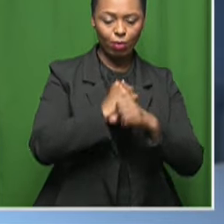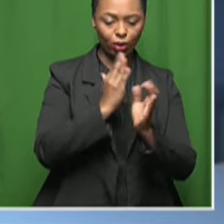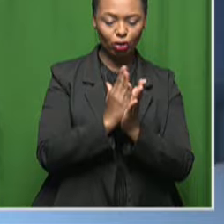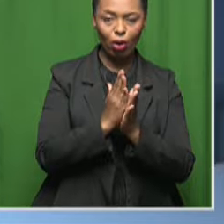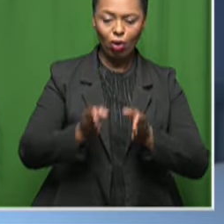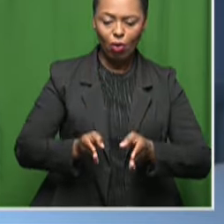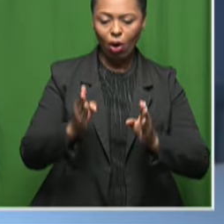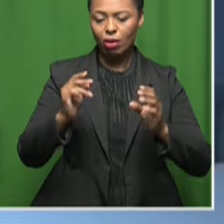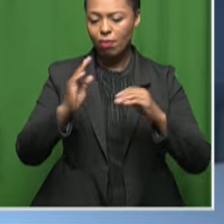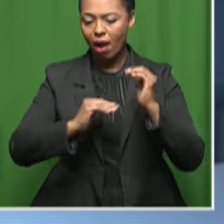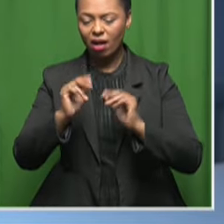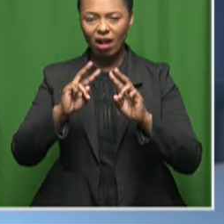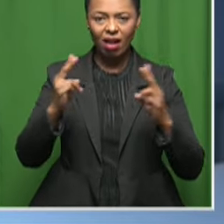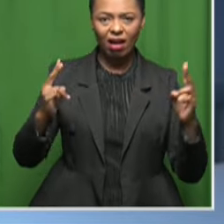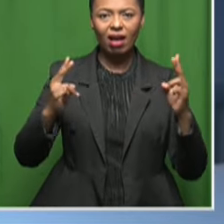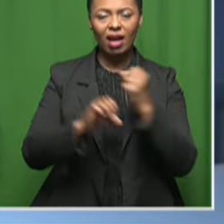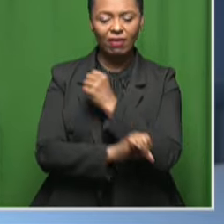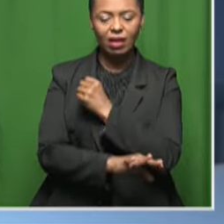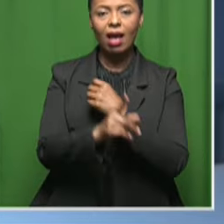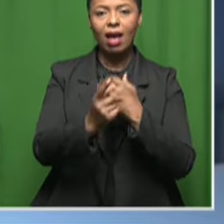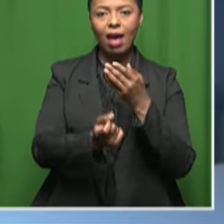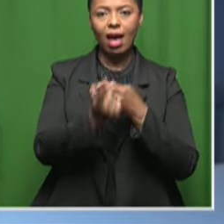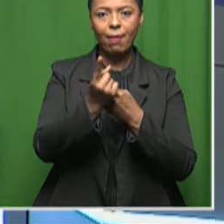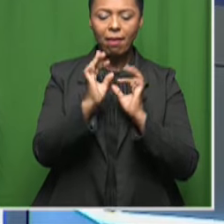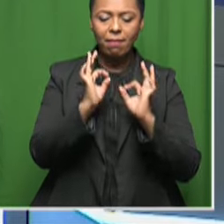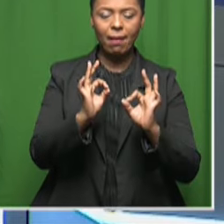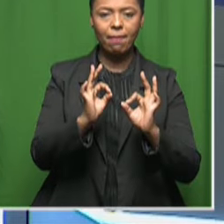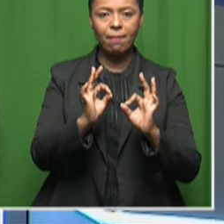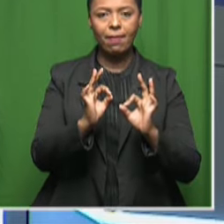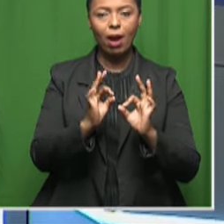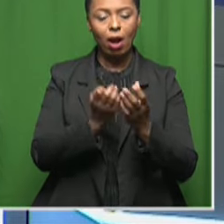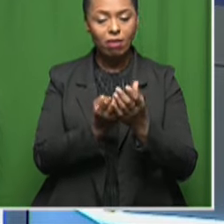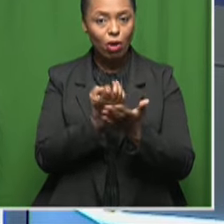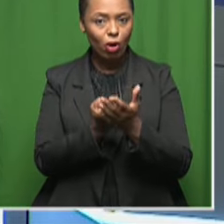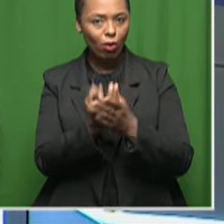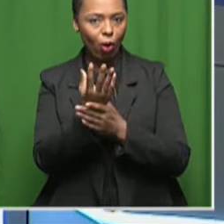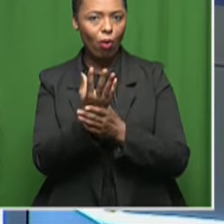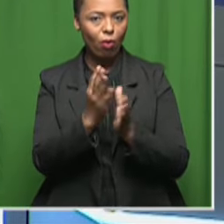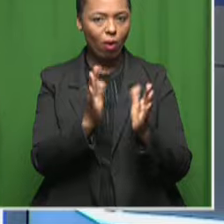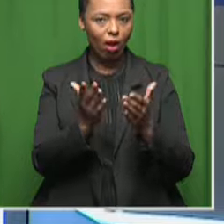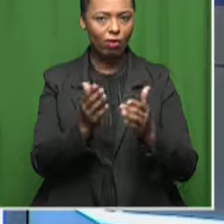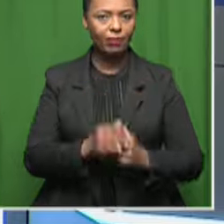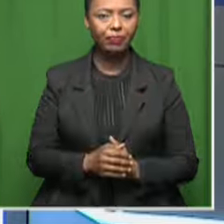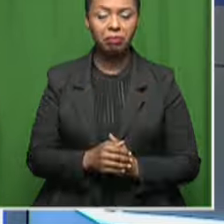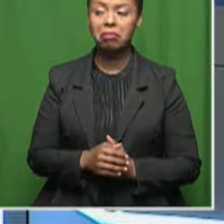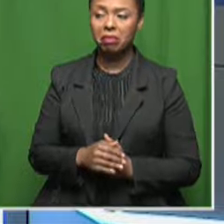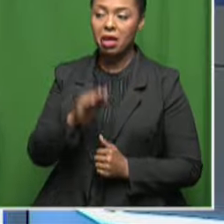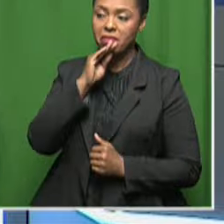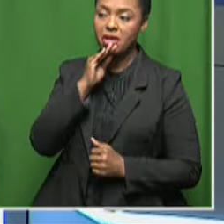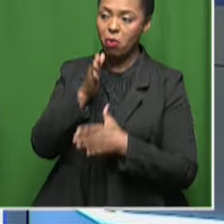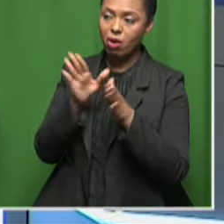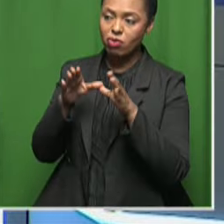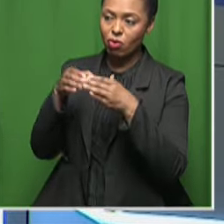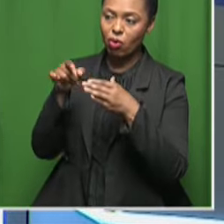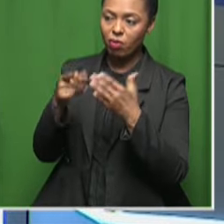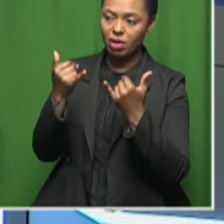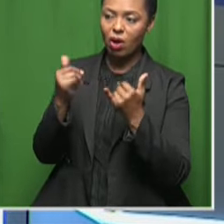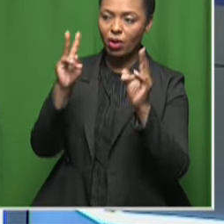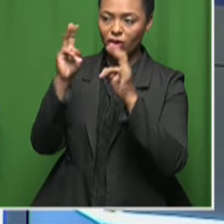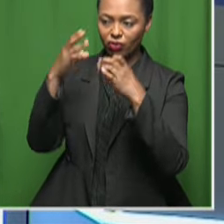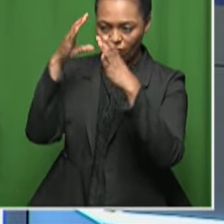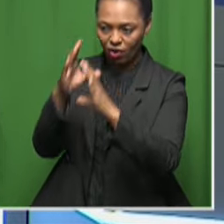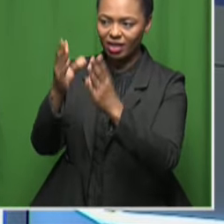into industrialization in order to grow our economy. I think it's quite telling that the working group that was seized with all of this, the